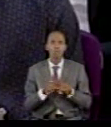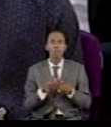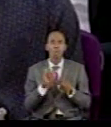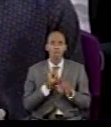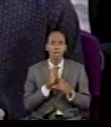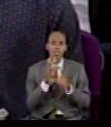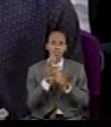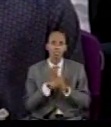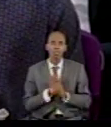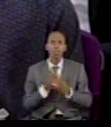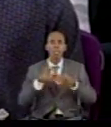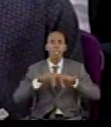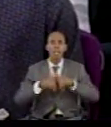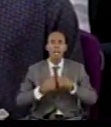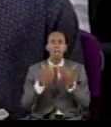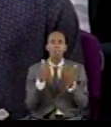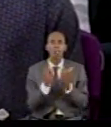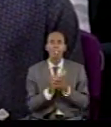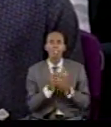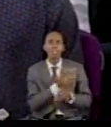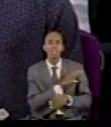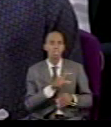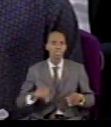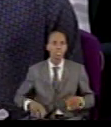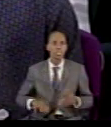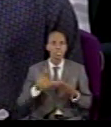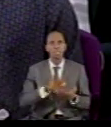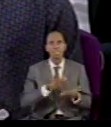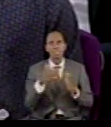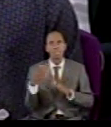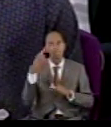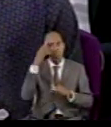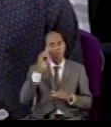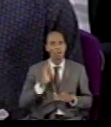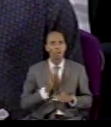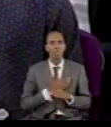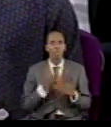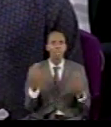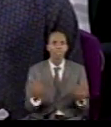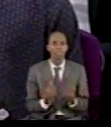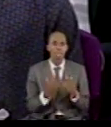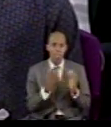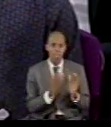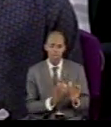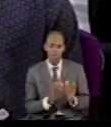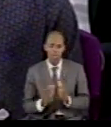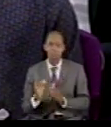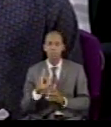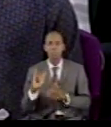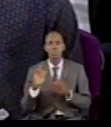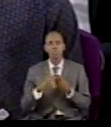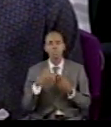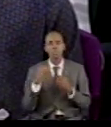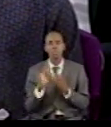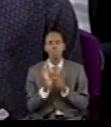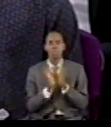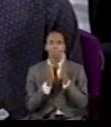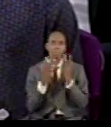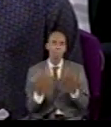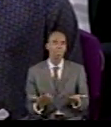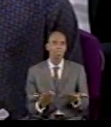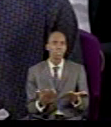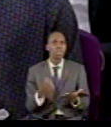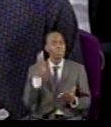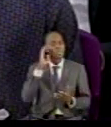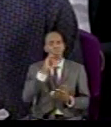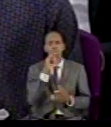that Christ died for our sins according to the scriptures. He didn't just say,